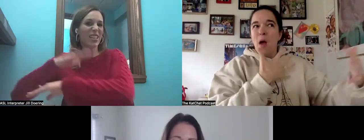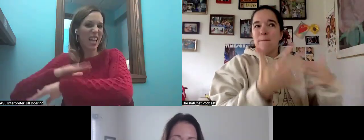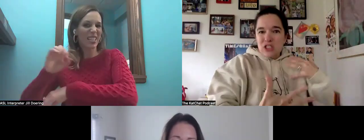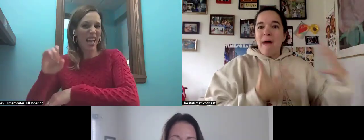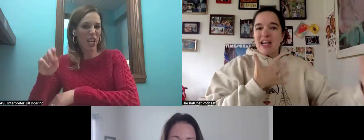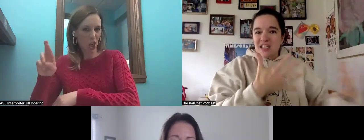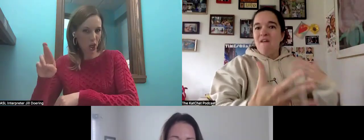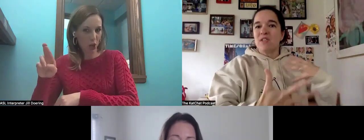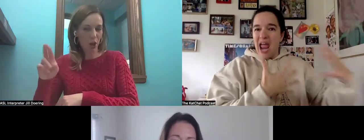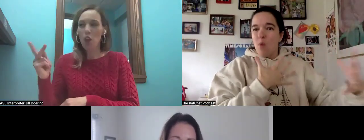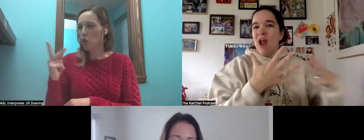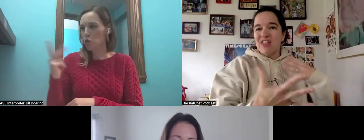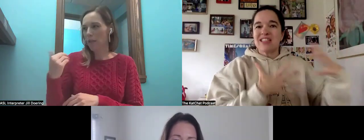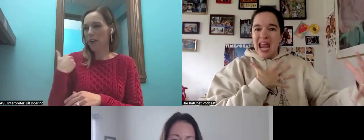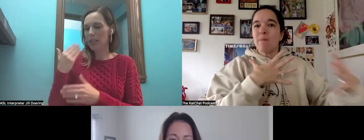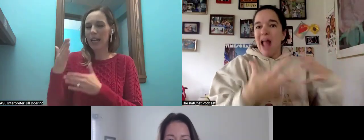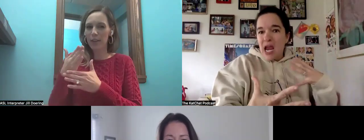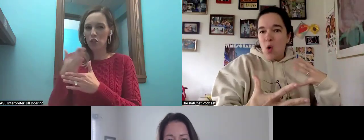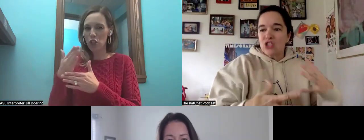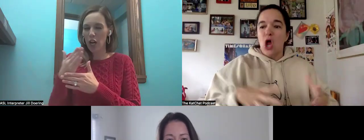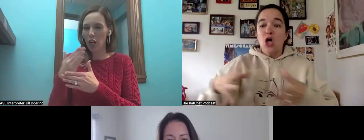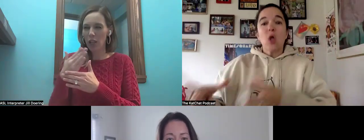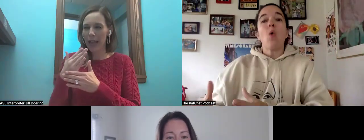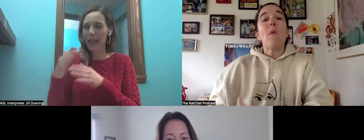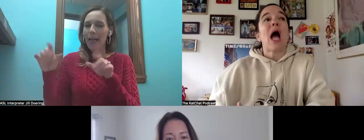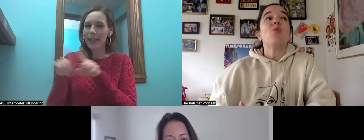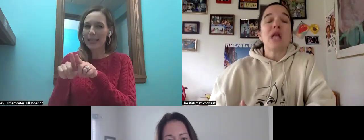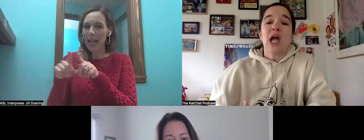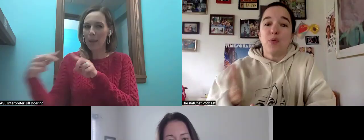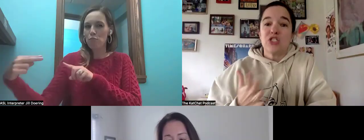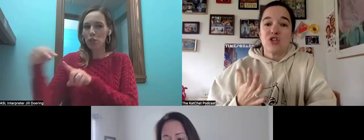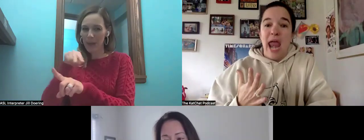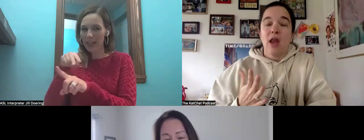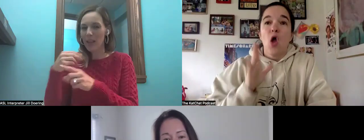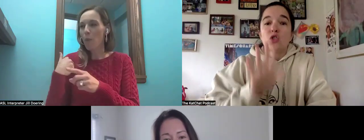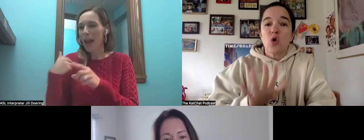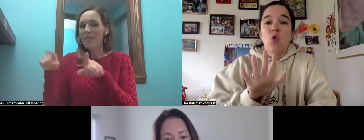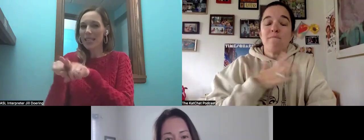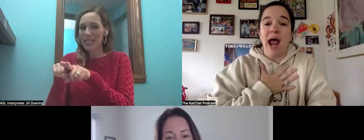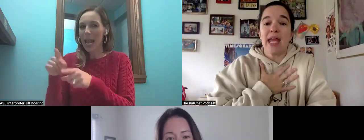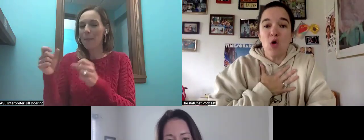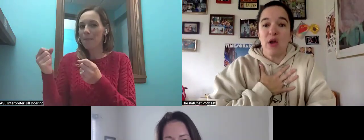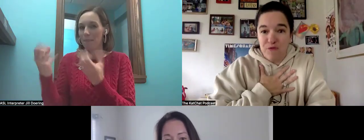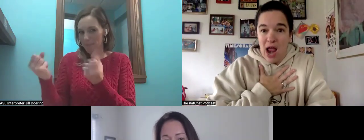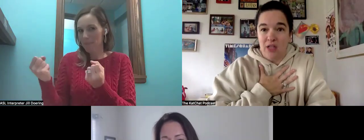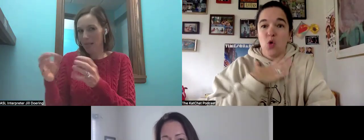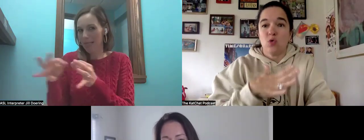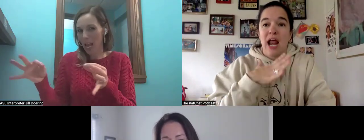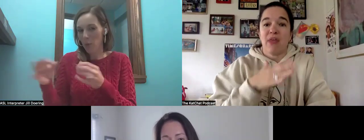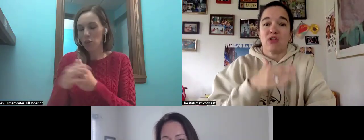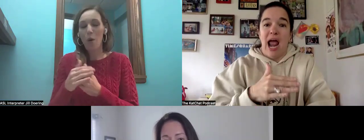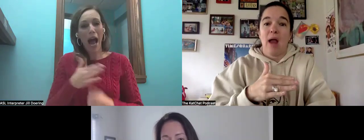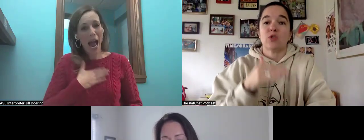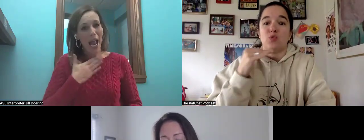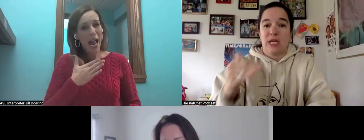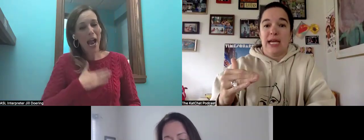same perspective and we have the same language. So I really appreciate two of my hearing friends who take